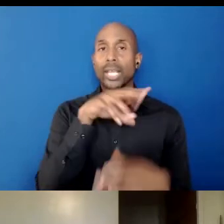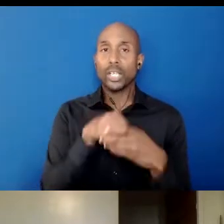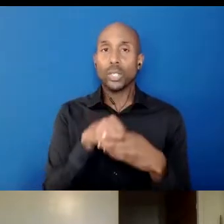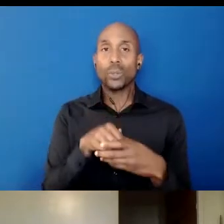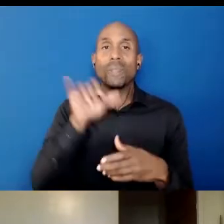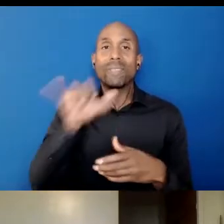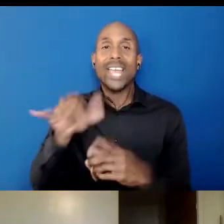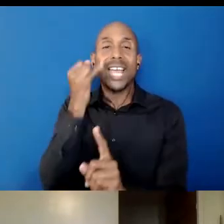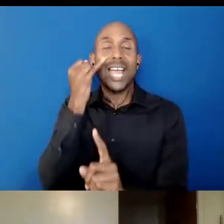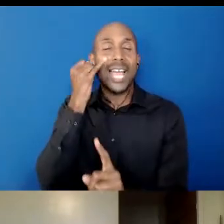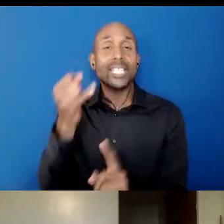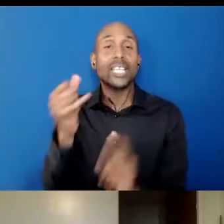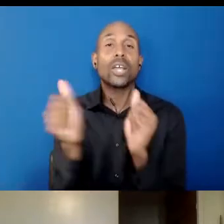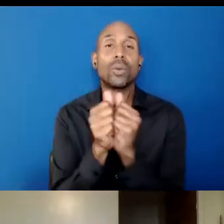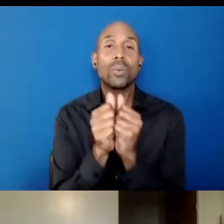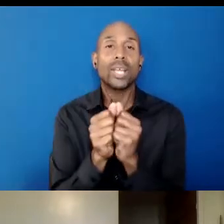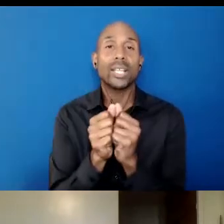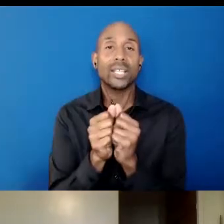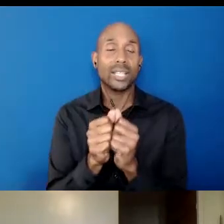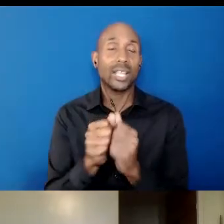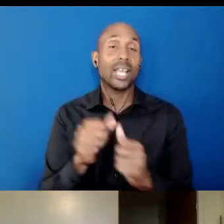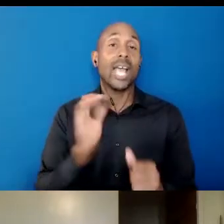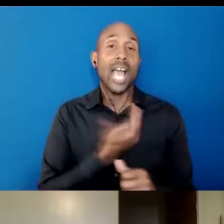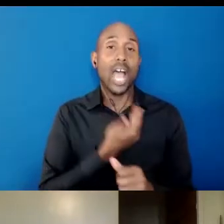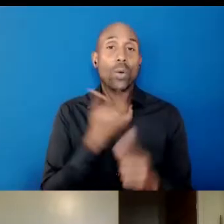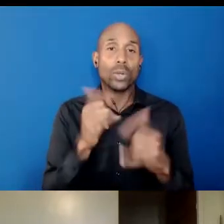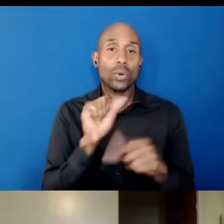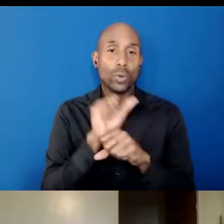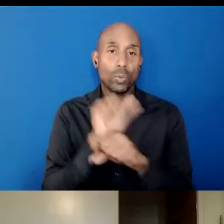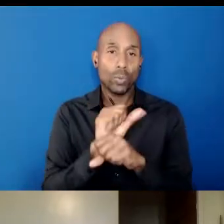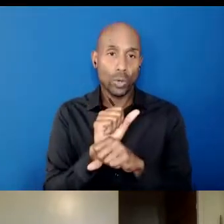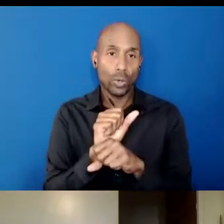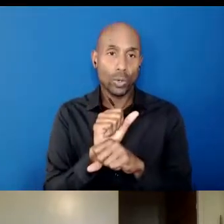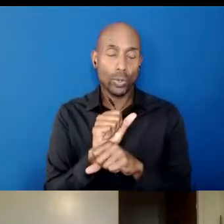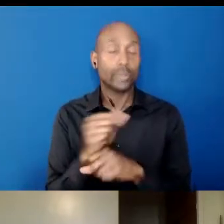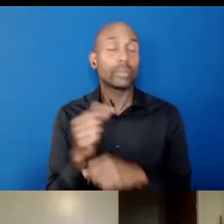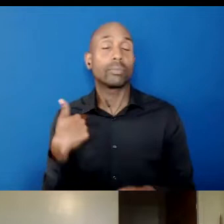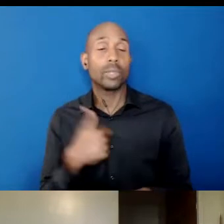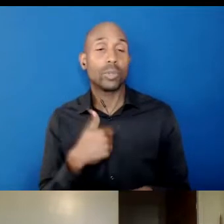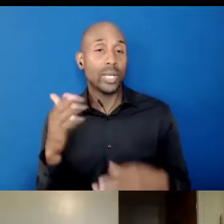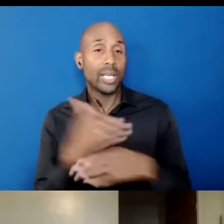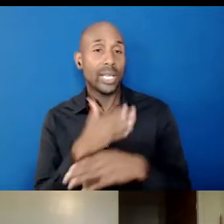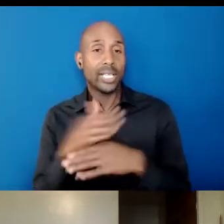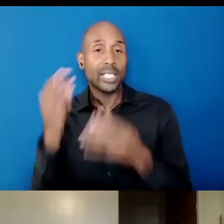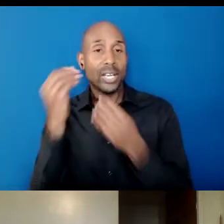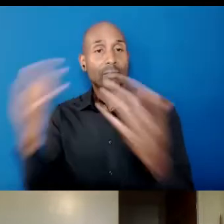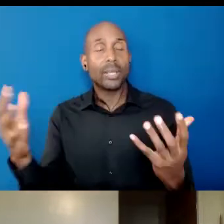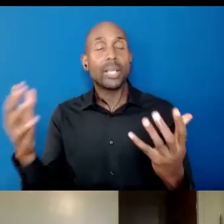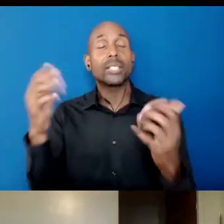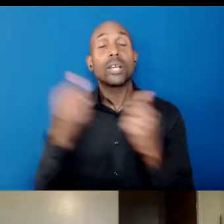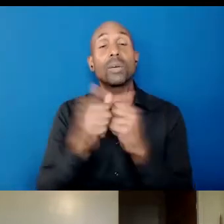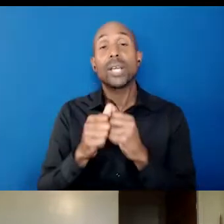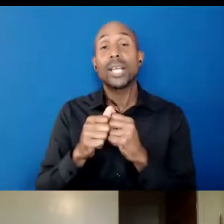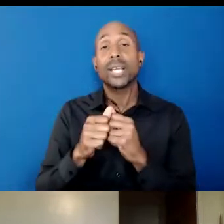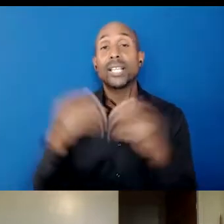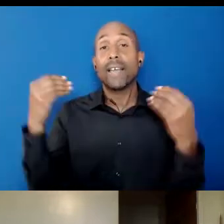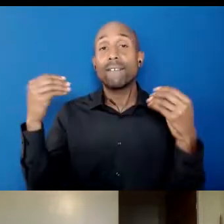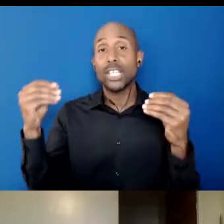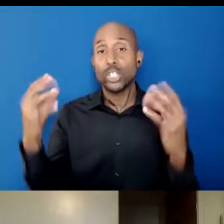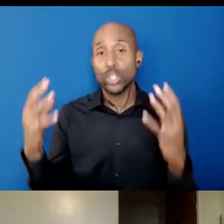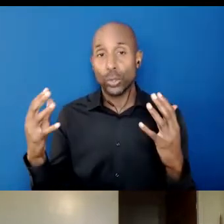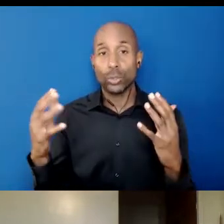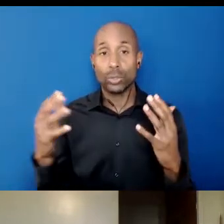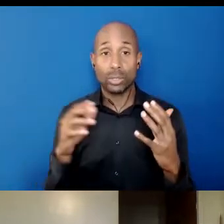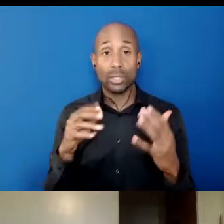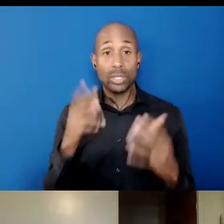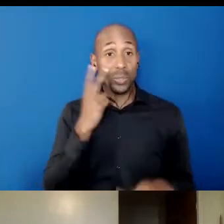what we share with exchange professionals, again, there's like a section at the bottom of this homepage says getting